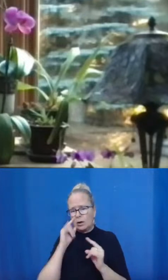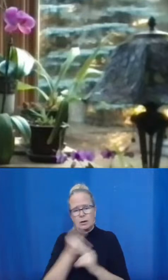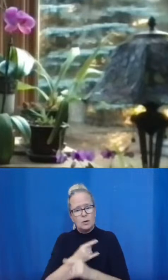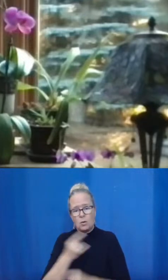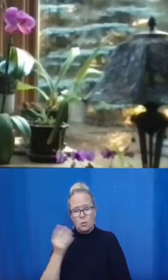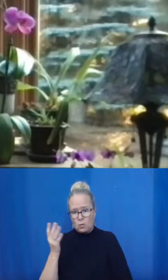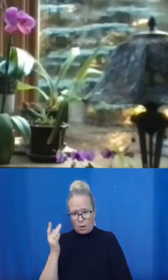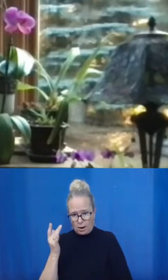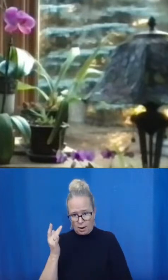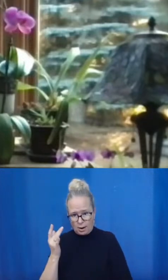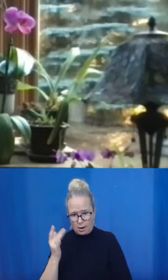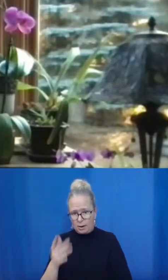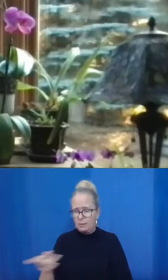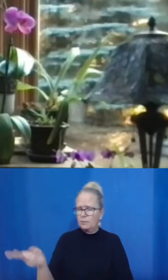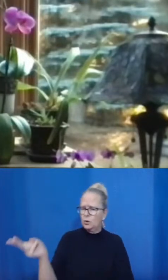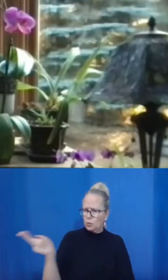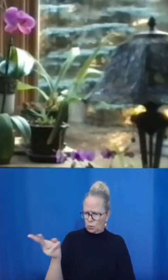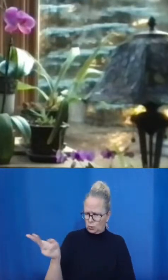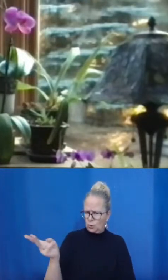to feel healthy again.